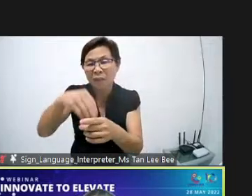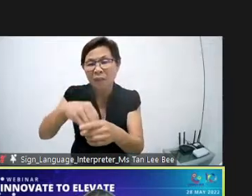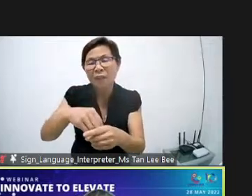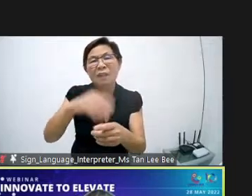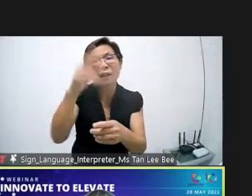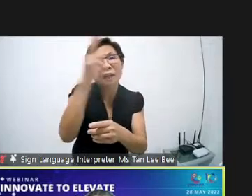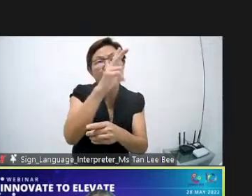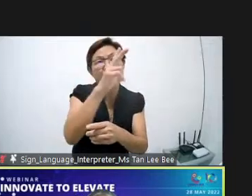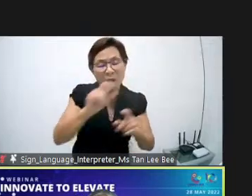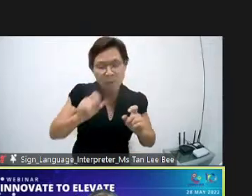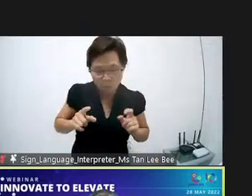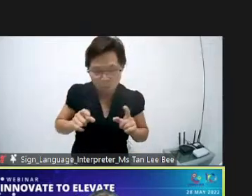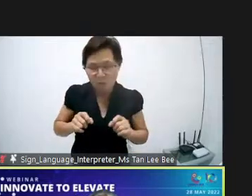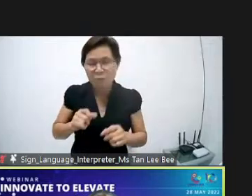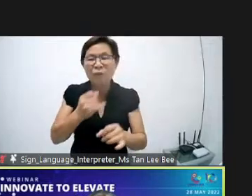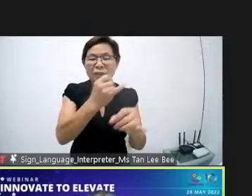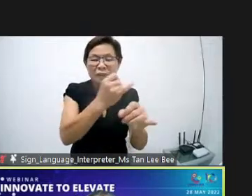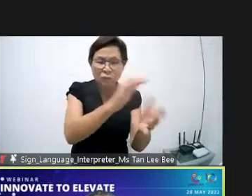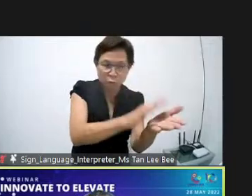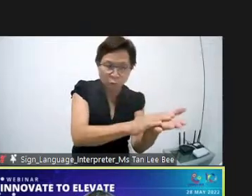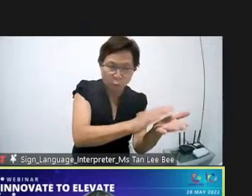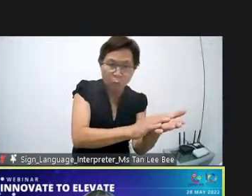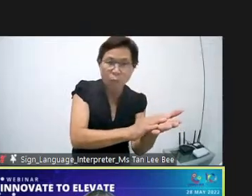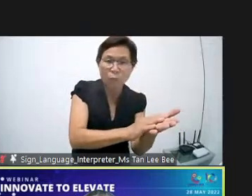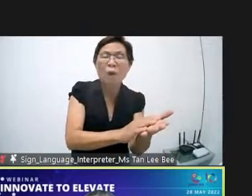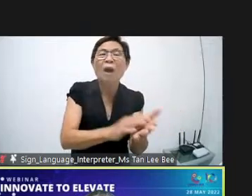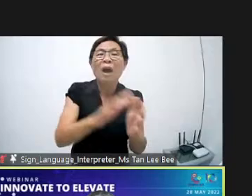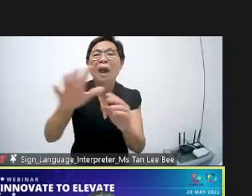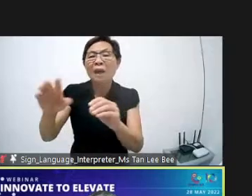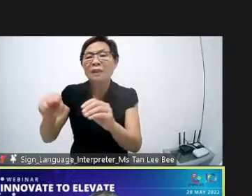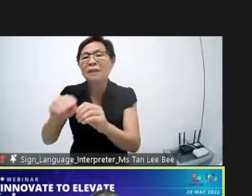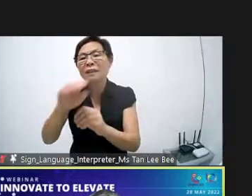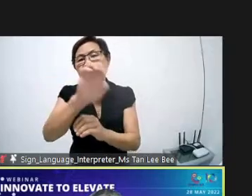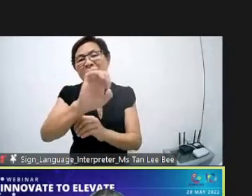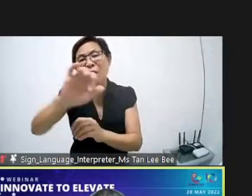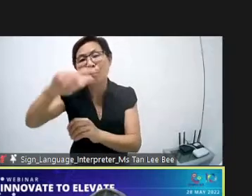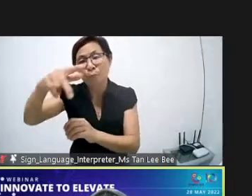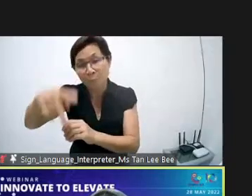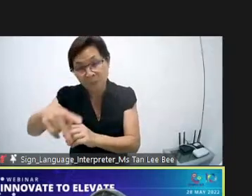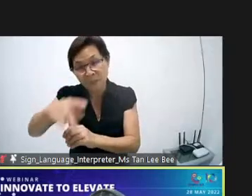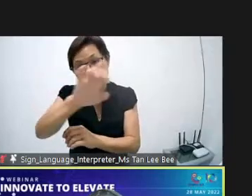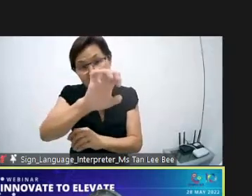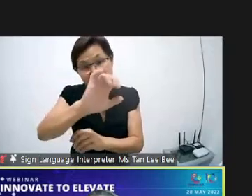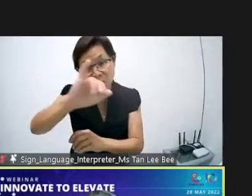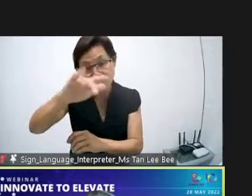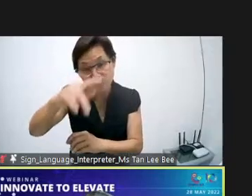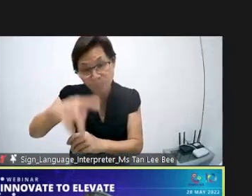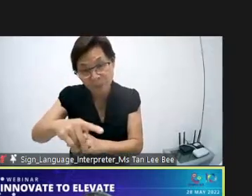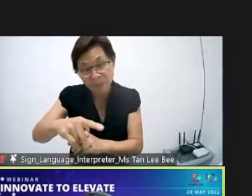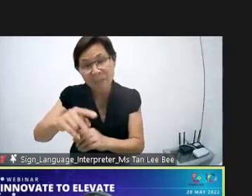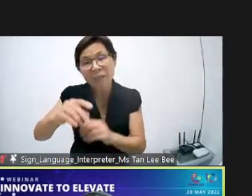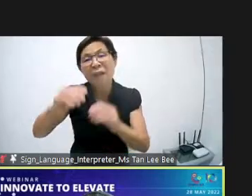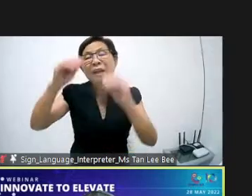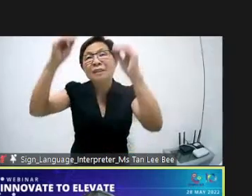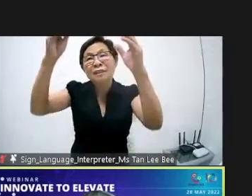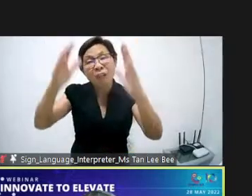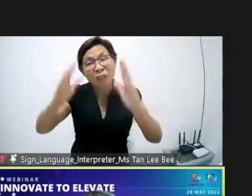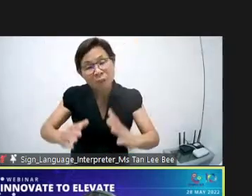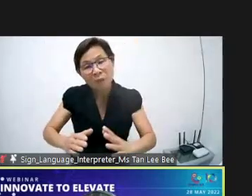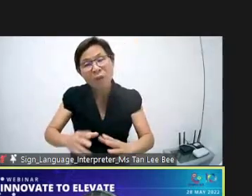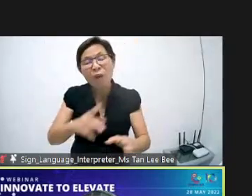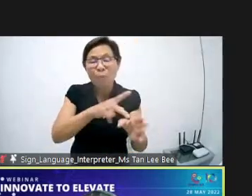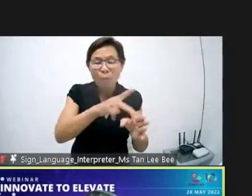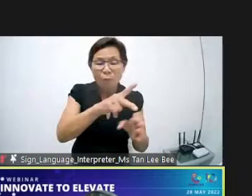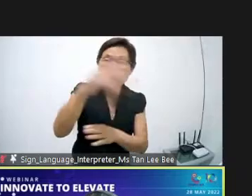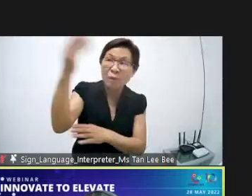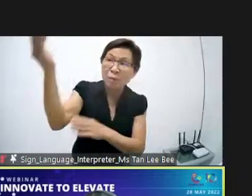private institutions as an early interventionist, individualized instruction facilitator, classroom teacher, professional